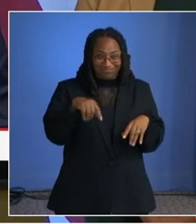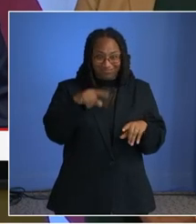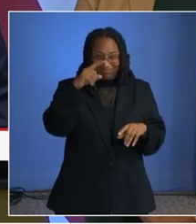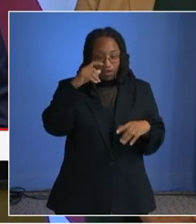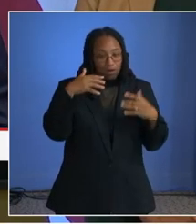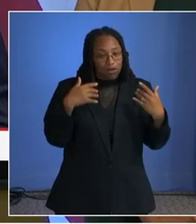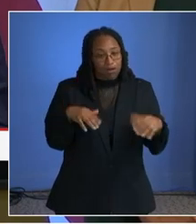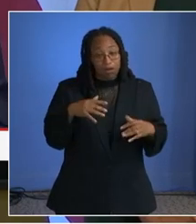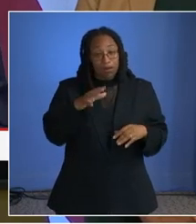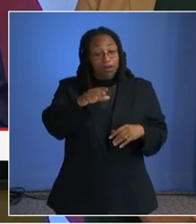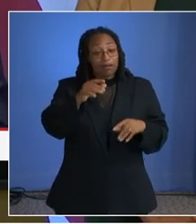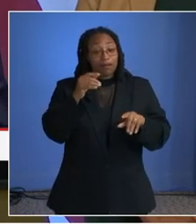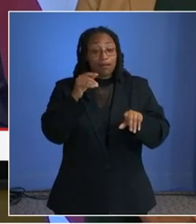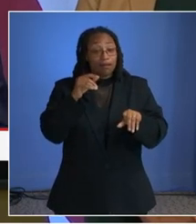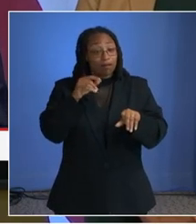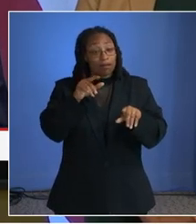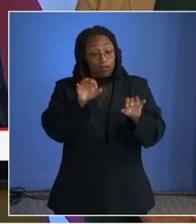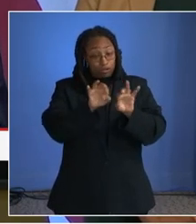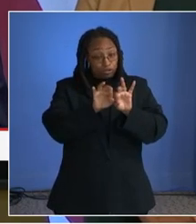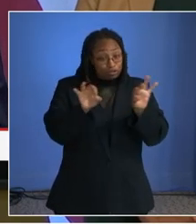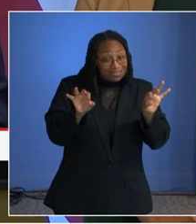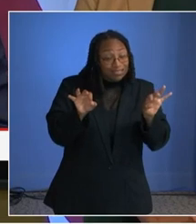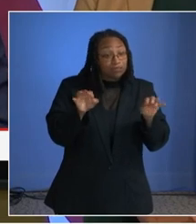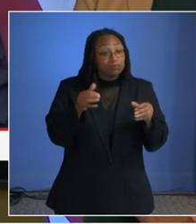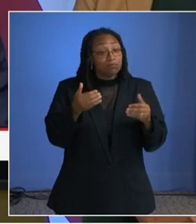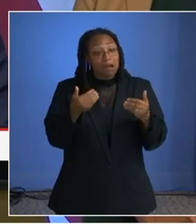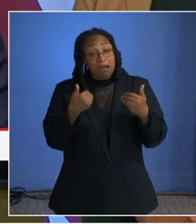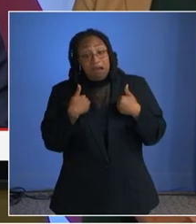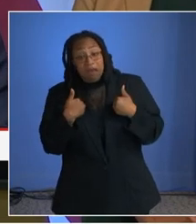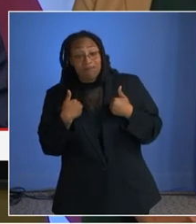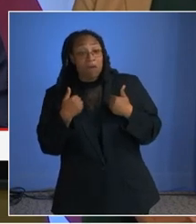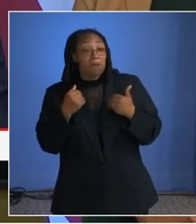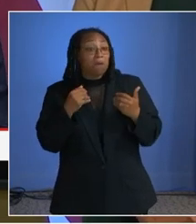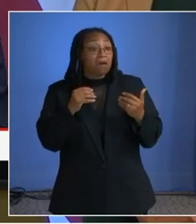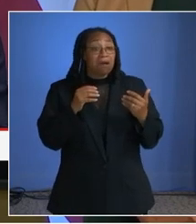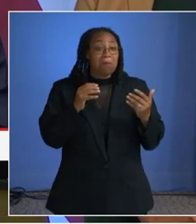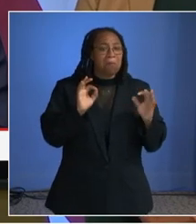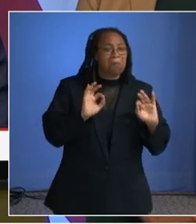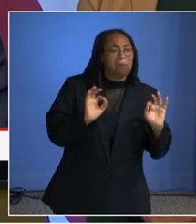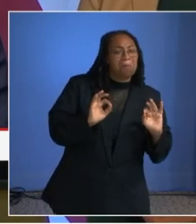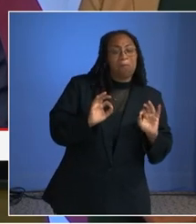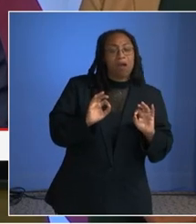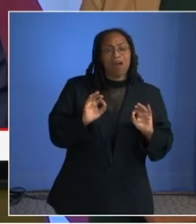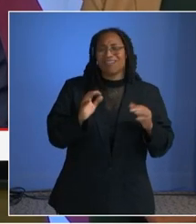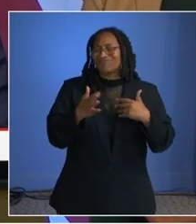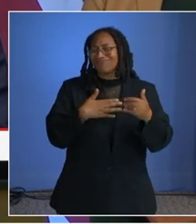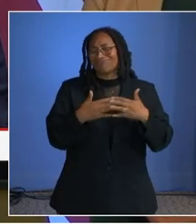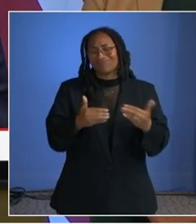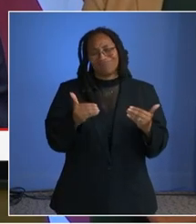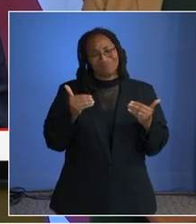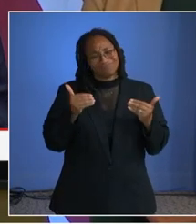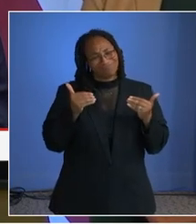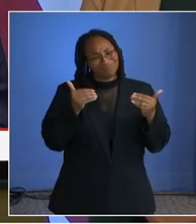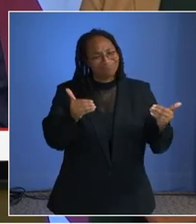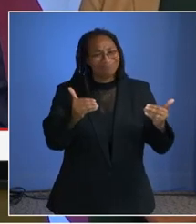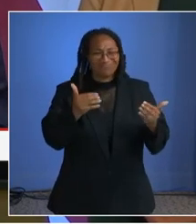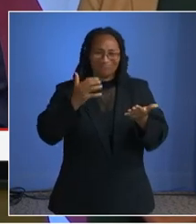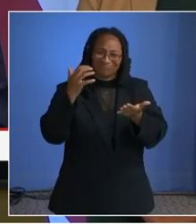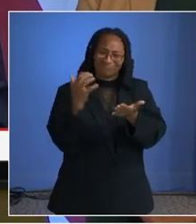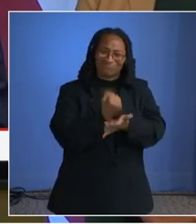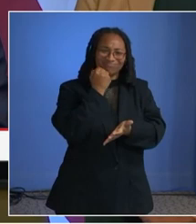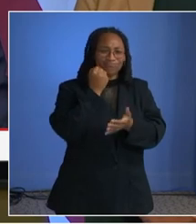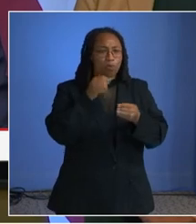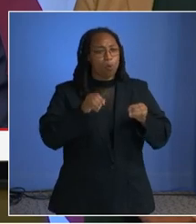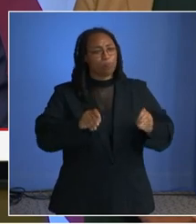postgraduate degrees, you can show up and know that there's a place for you in DC government. So take advantage of it. Know that we are not only hiring, we are